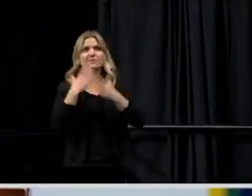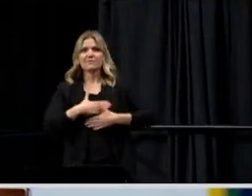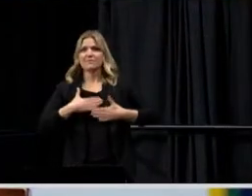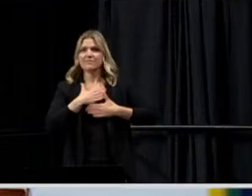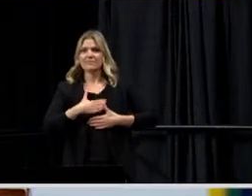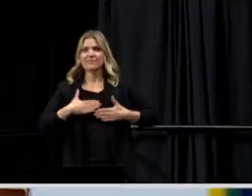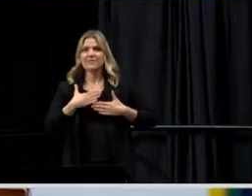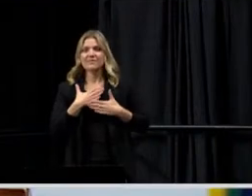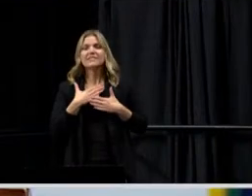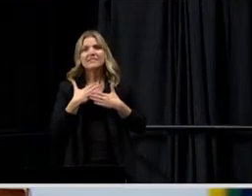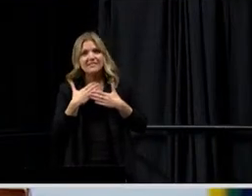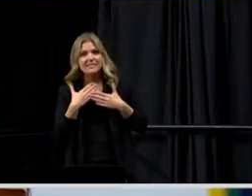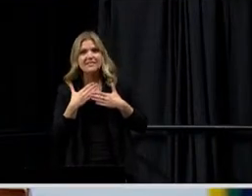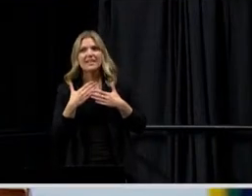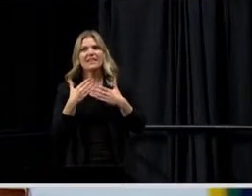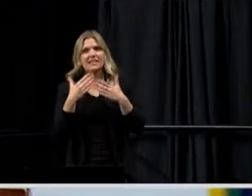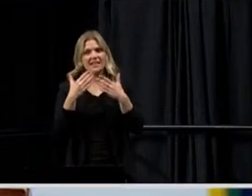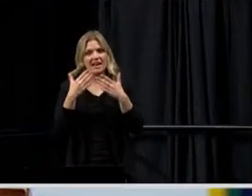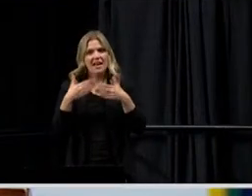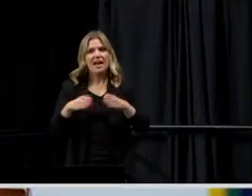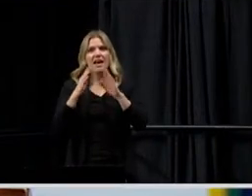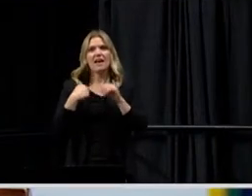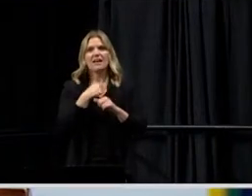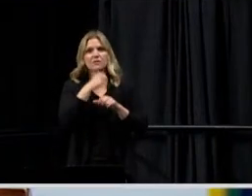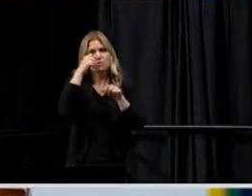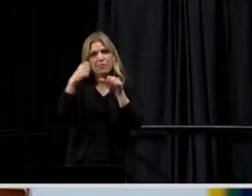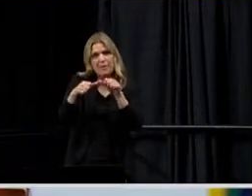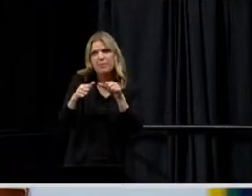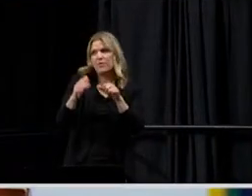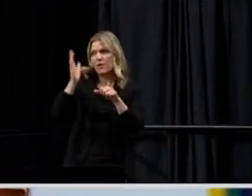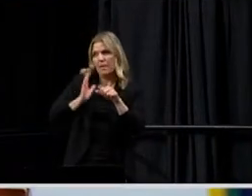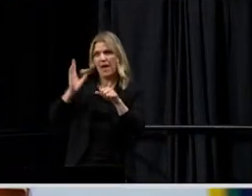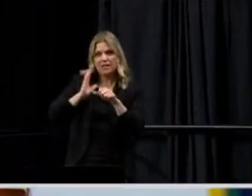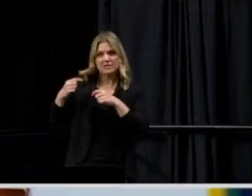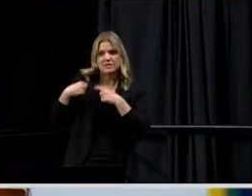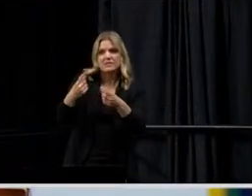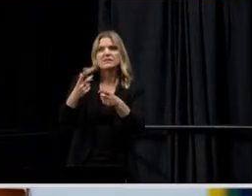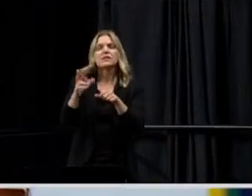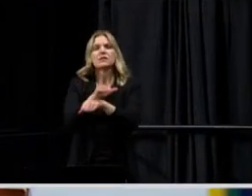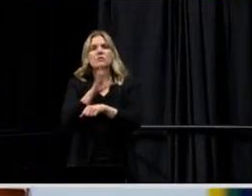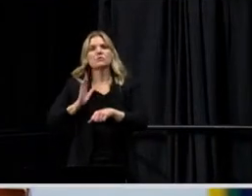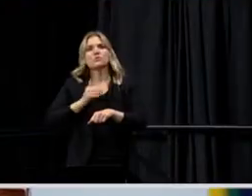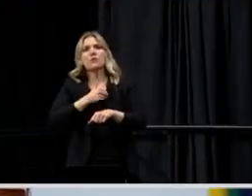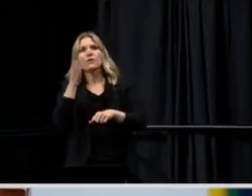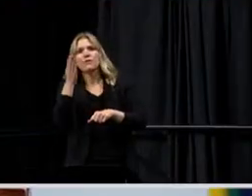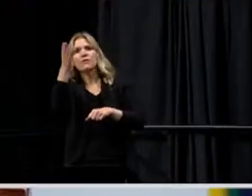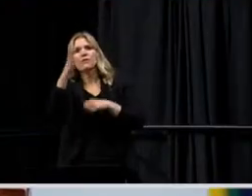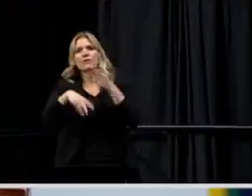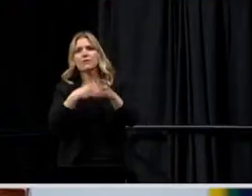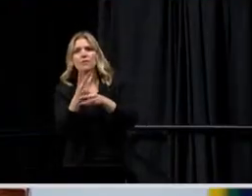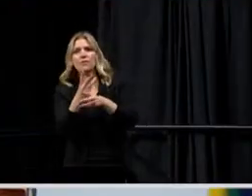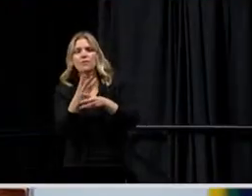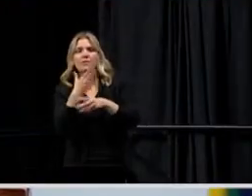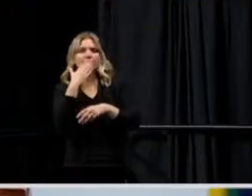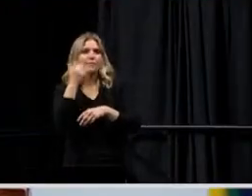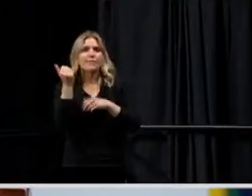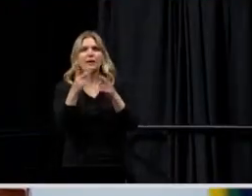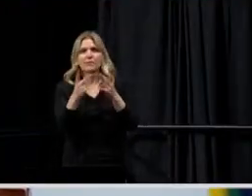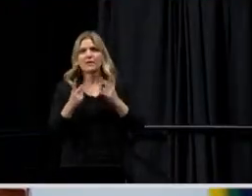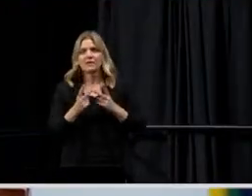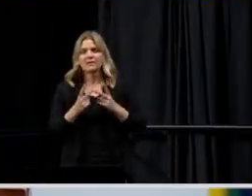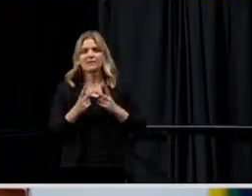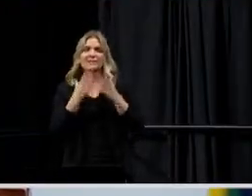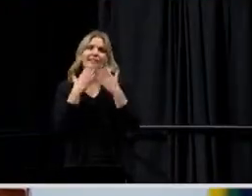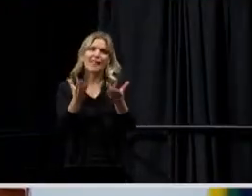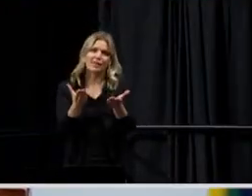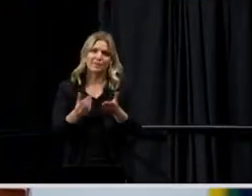lasts. Let us remember the triumphs and failures of the past and use them to make our future and the world a better place.